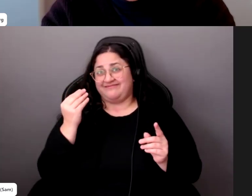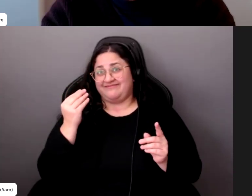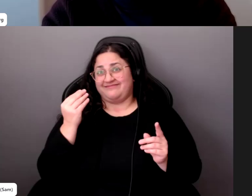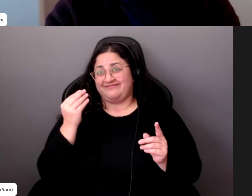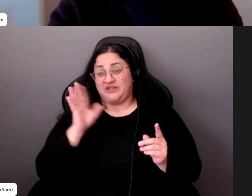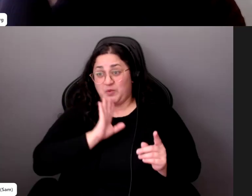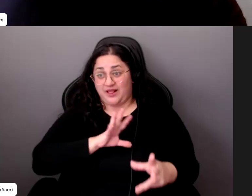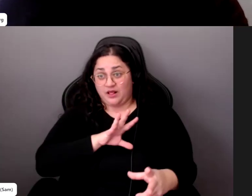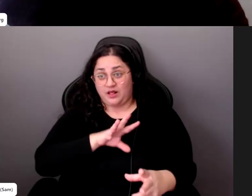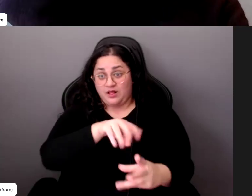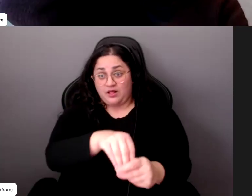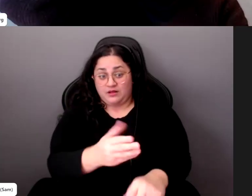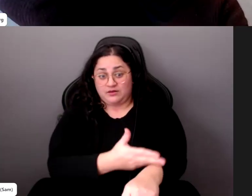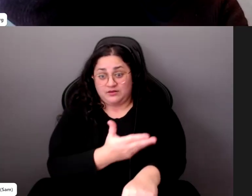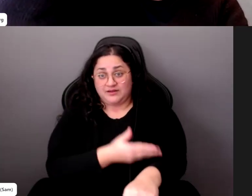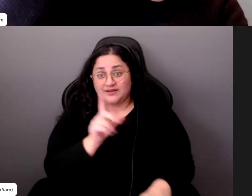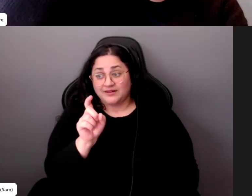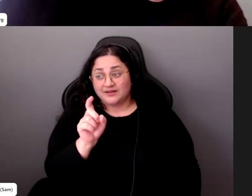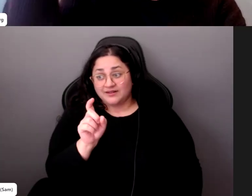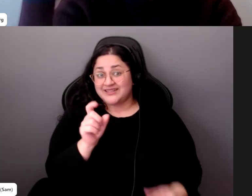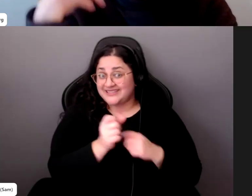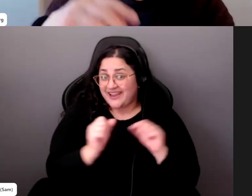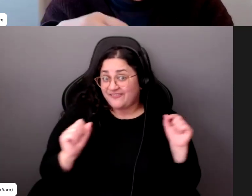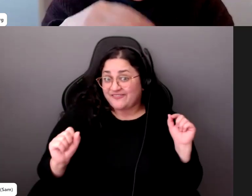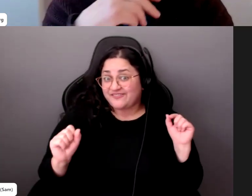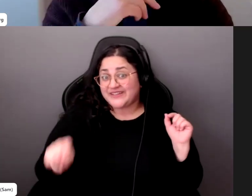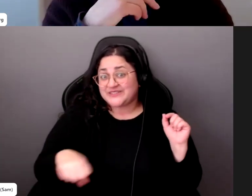not, is it safe to do so?